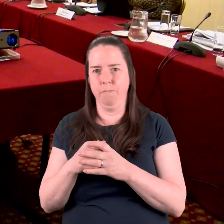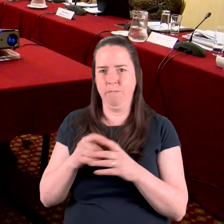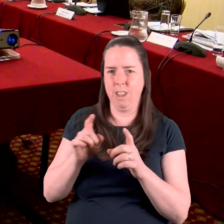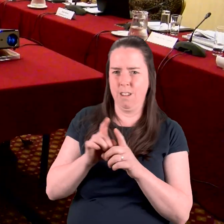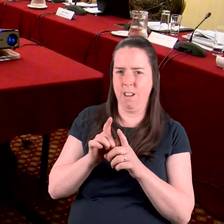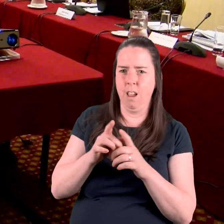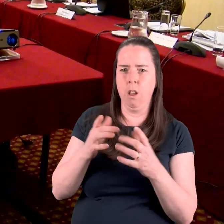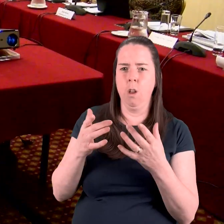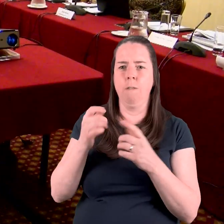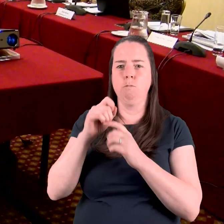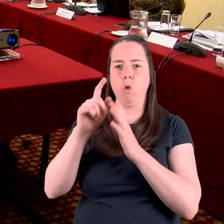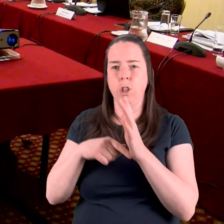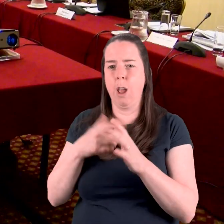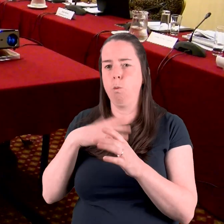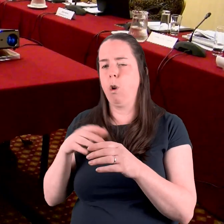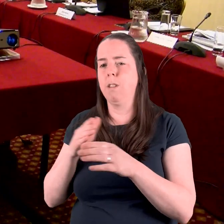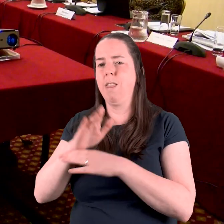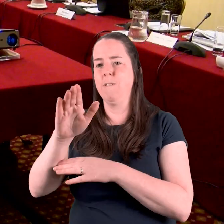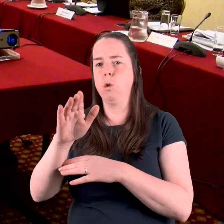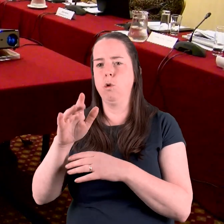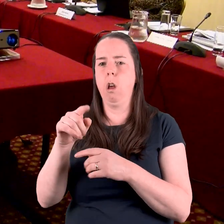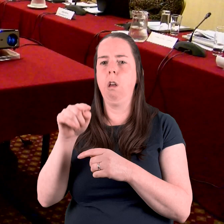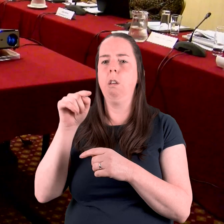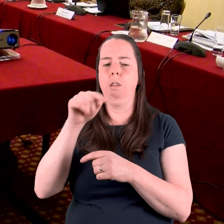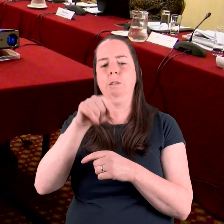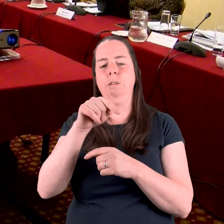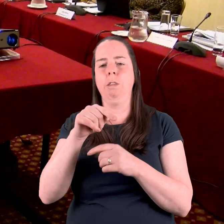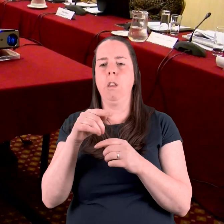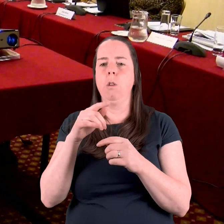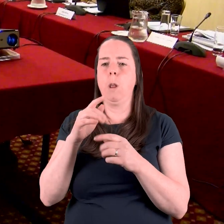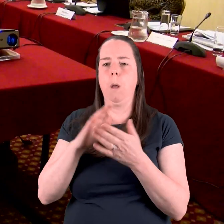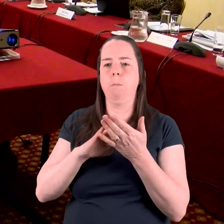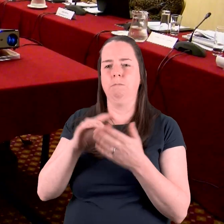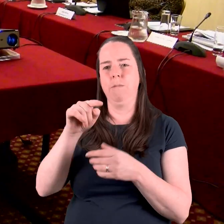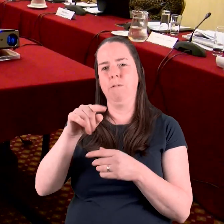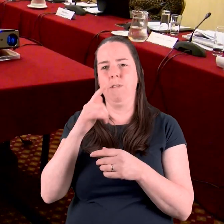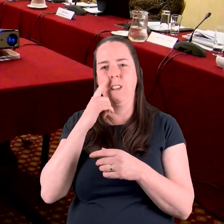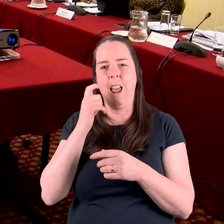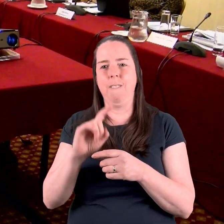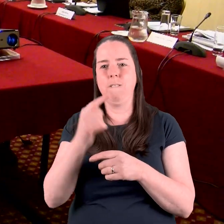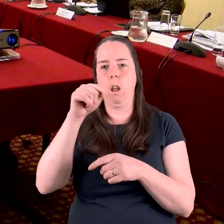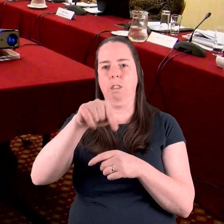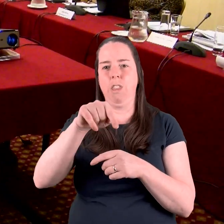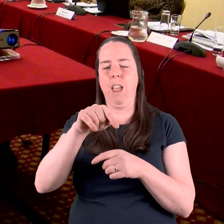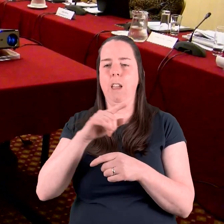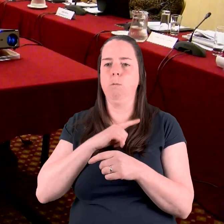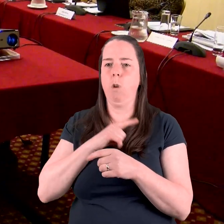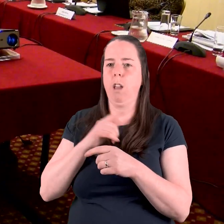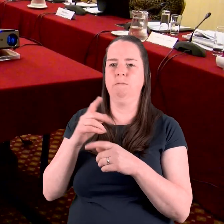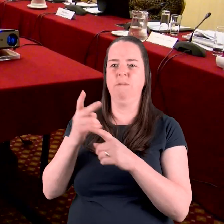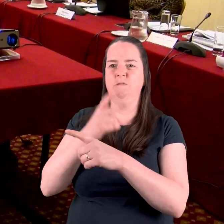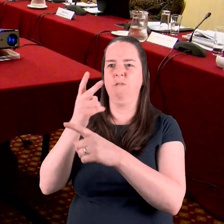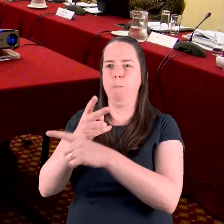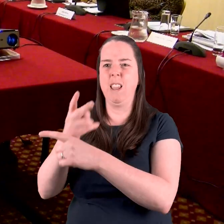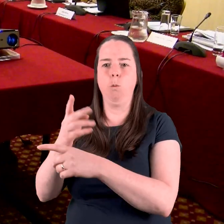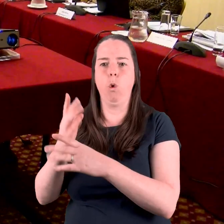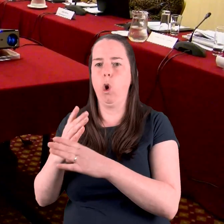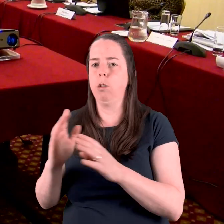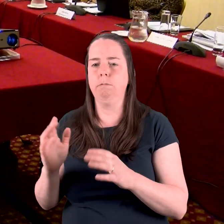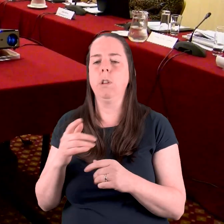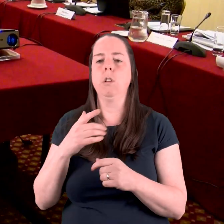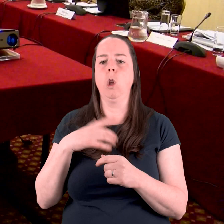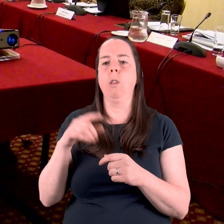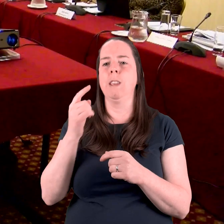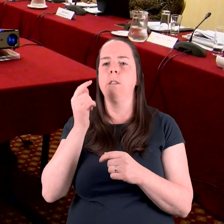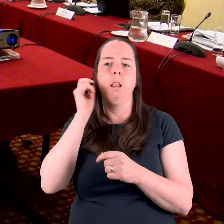in. Again, if anybody wants to do a project in the future, that's the first place to go so that we don't duplicate. And those are the things we are